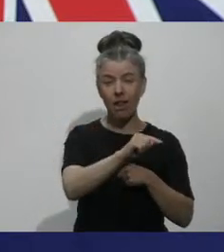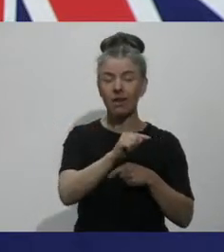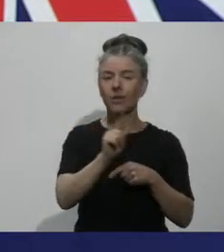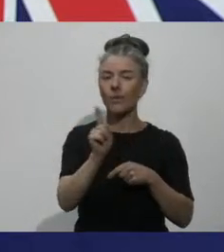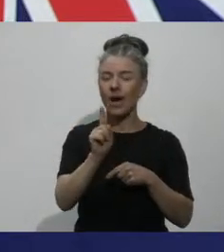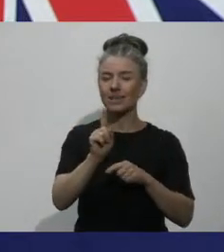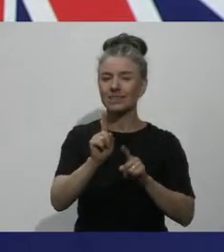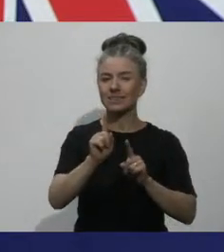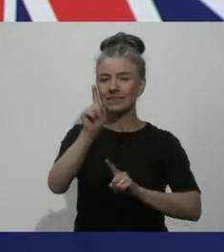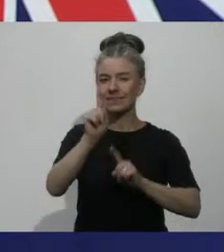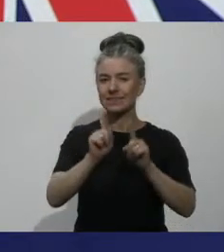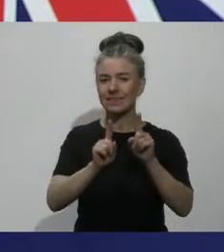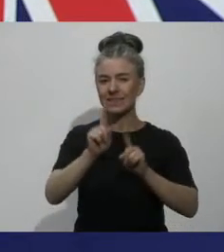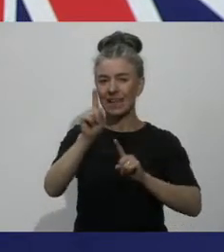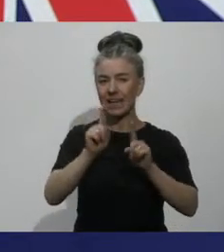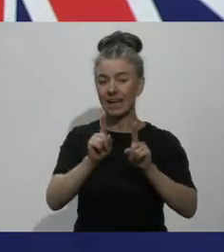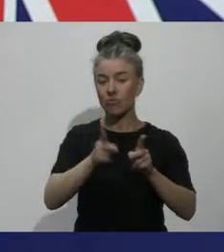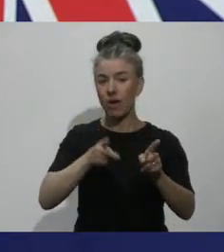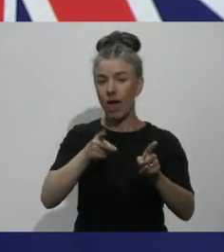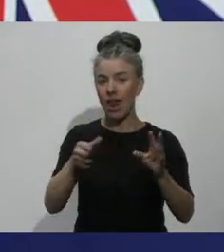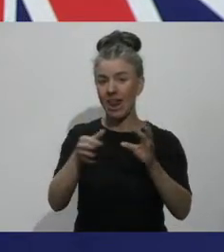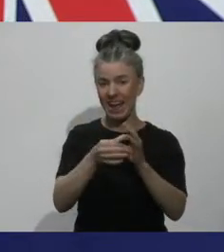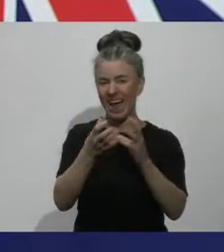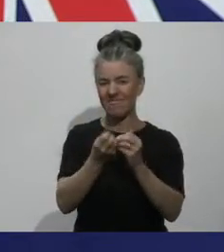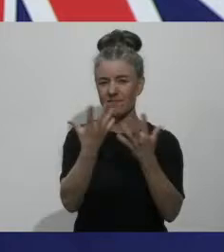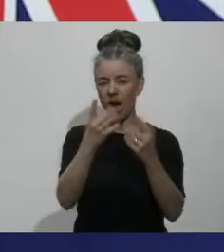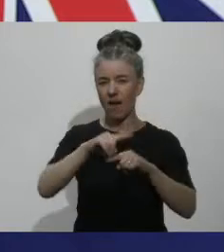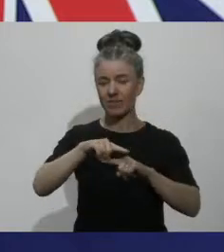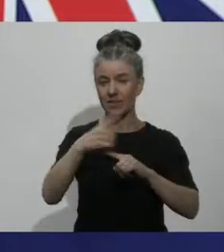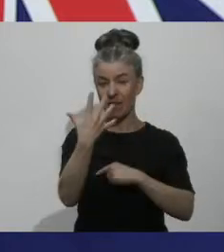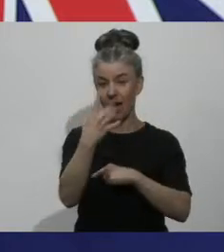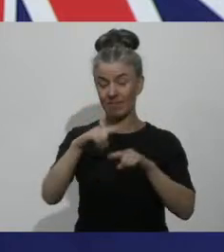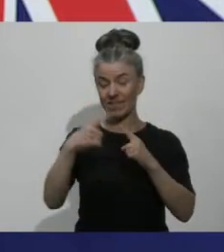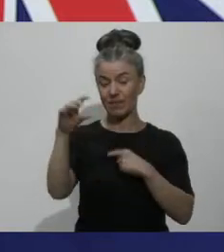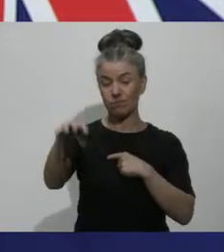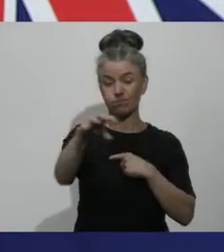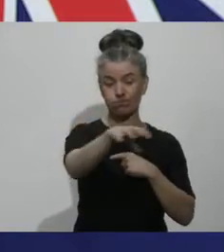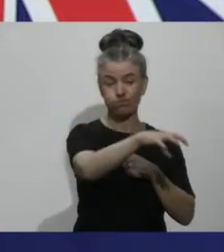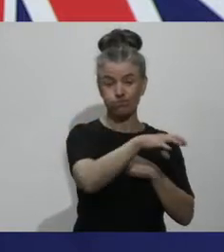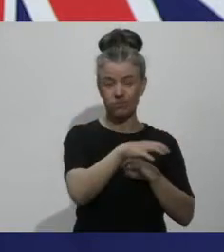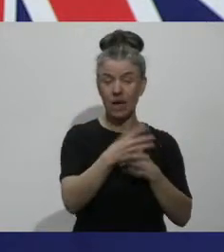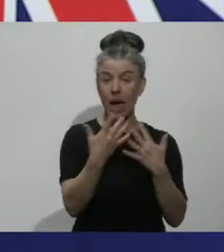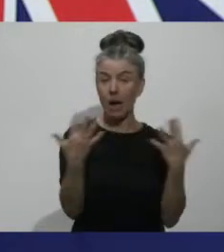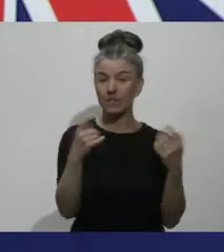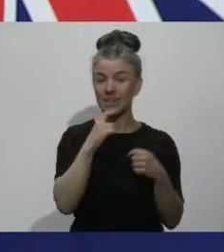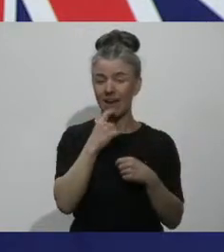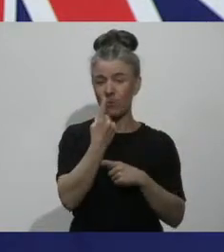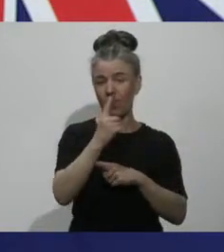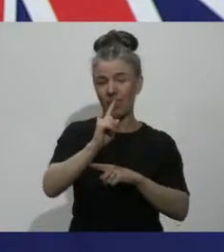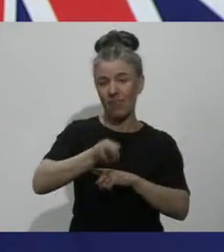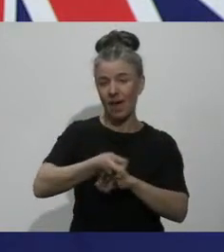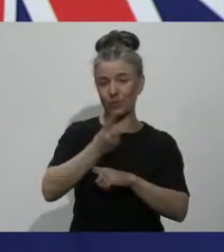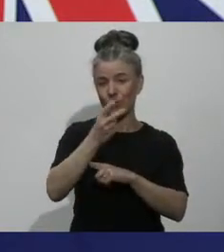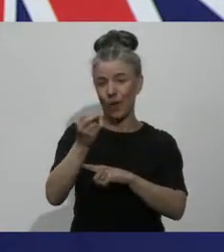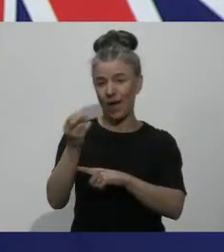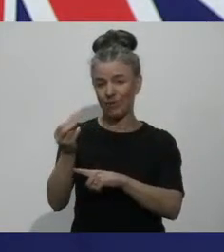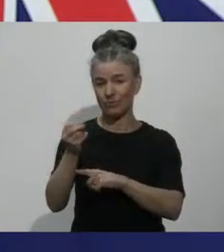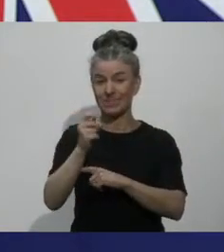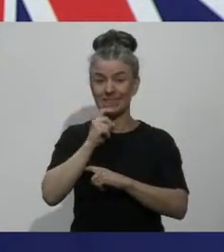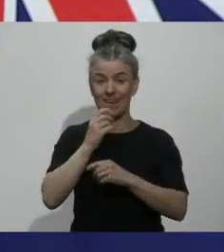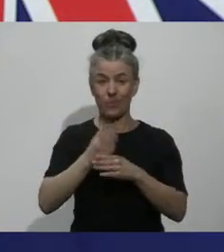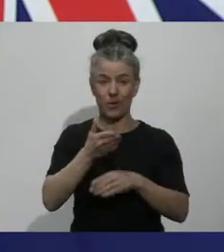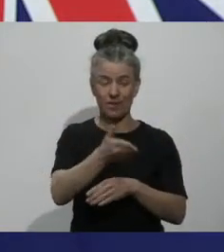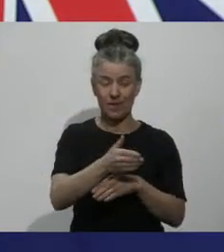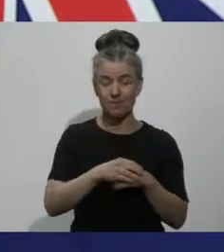largest infrastructure project, the City Rail Link, with about 1,200 workers. The Employers and Manufacturers Association has said many